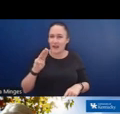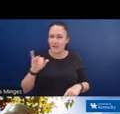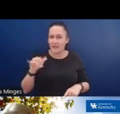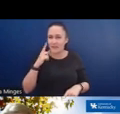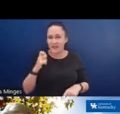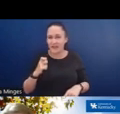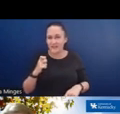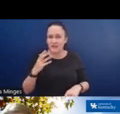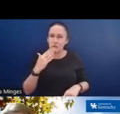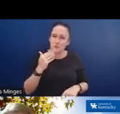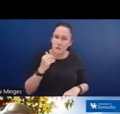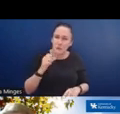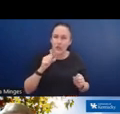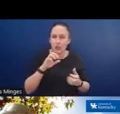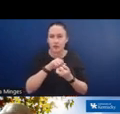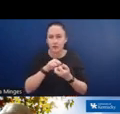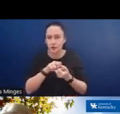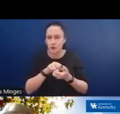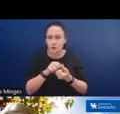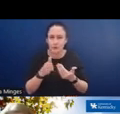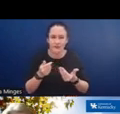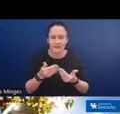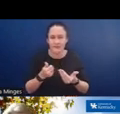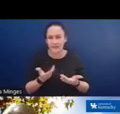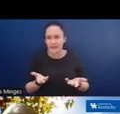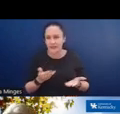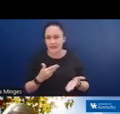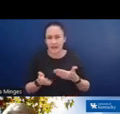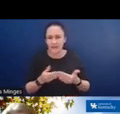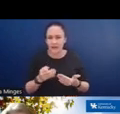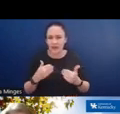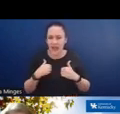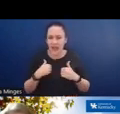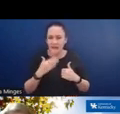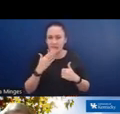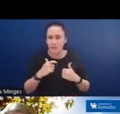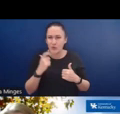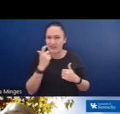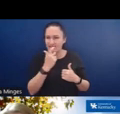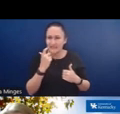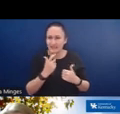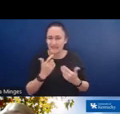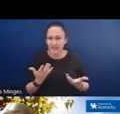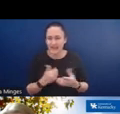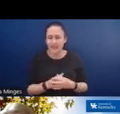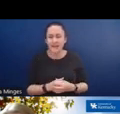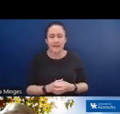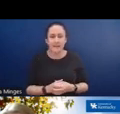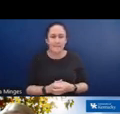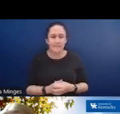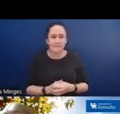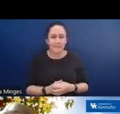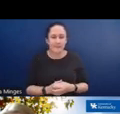could chew them, and they were easy to chew even if you had poor dentition. And that